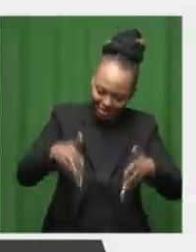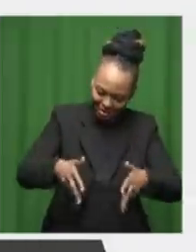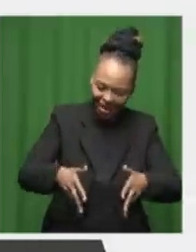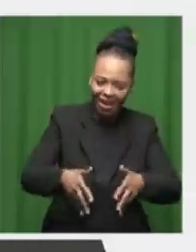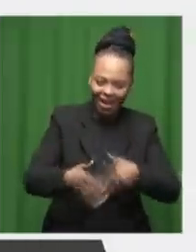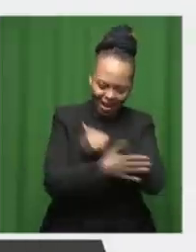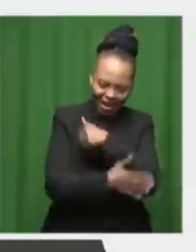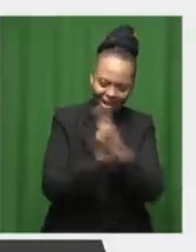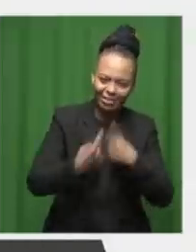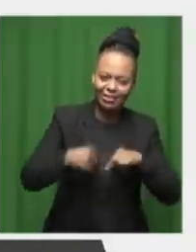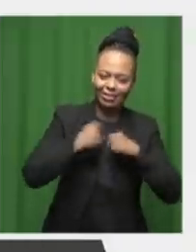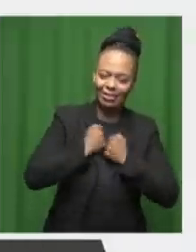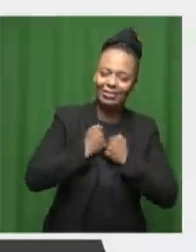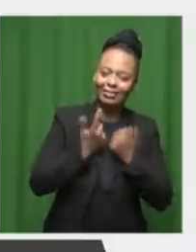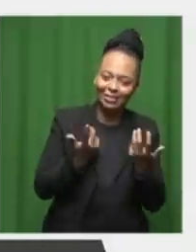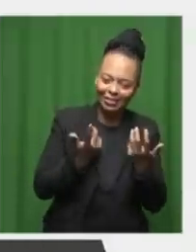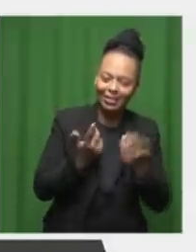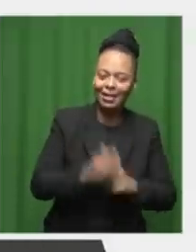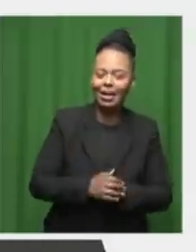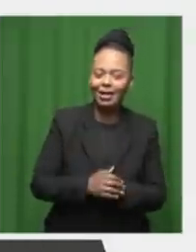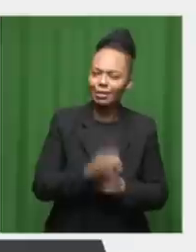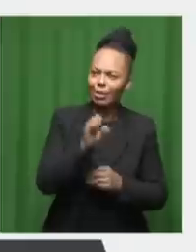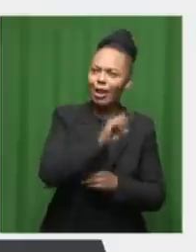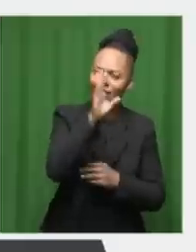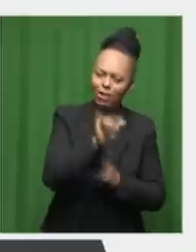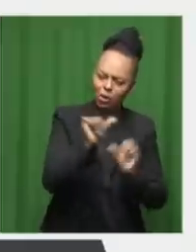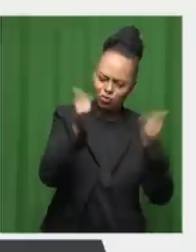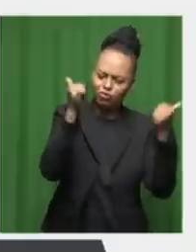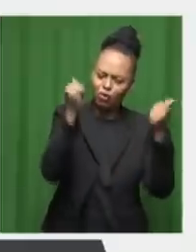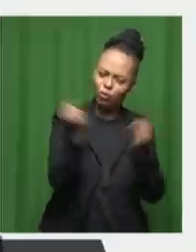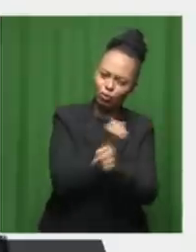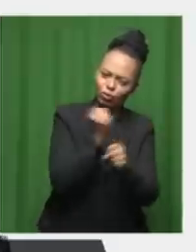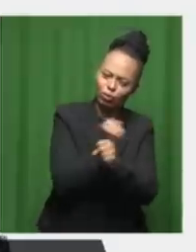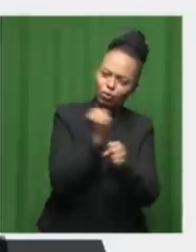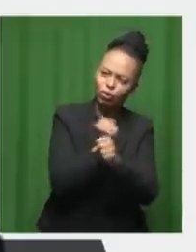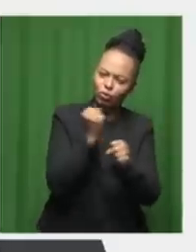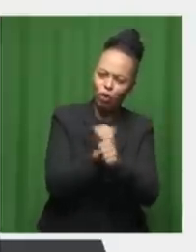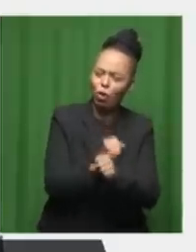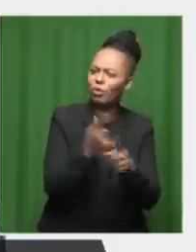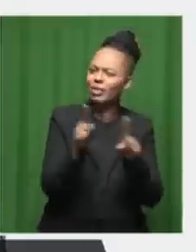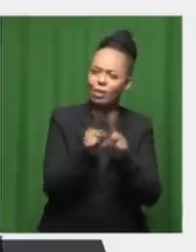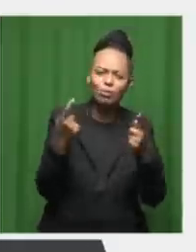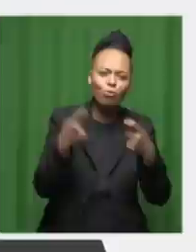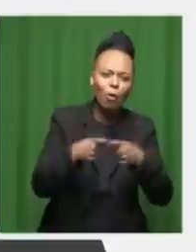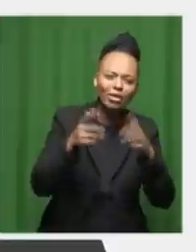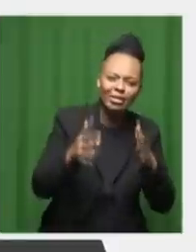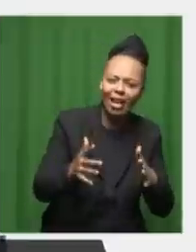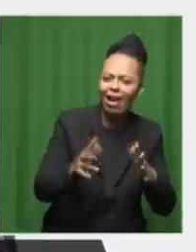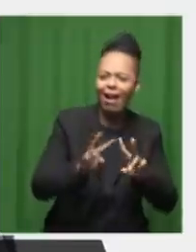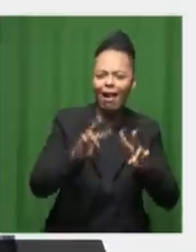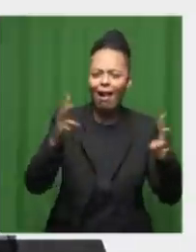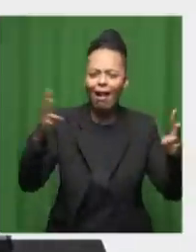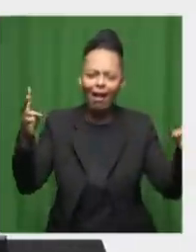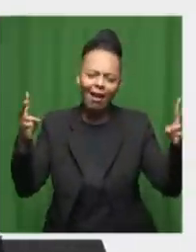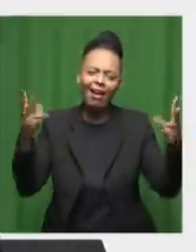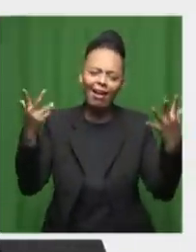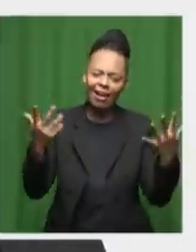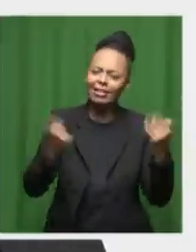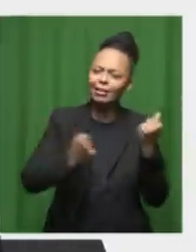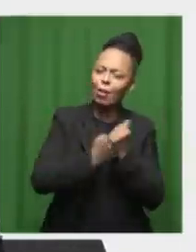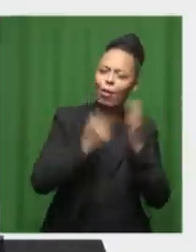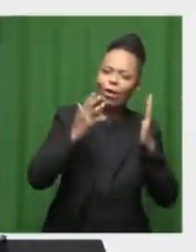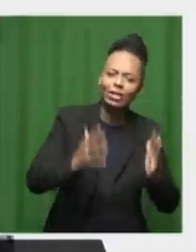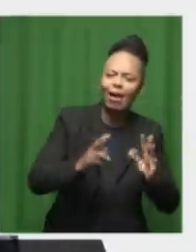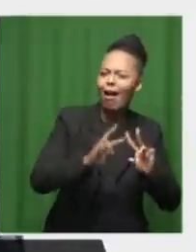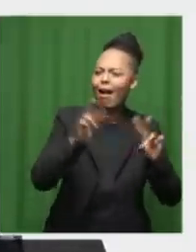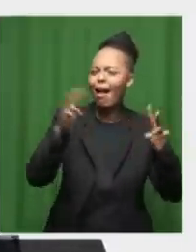it and know that Netball South Africa has done a great job, obviously together with all the sponsors, the support behind the scenes, and World Netball, you